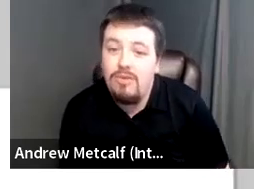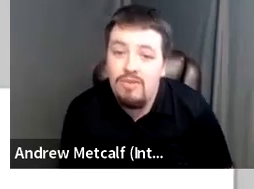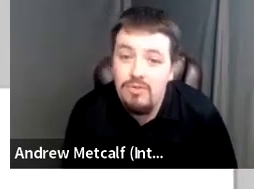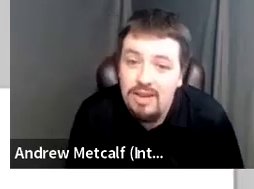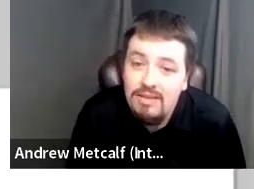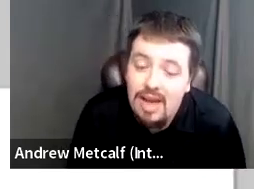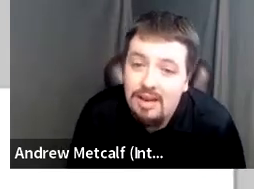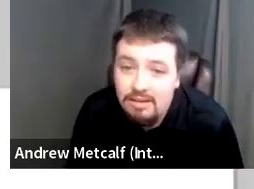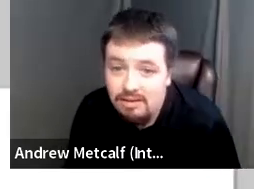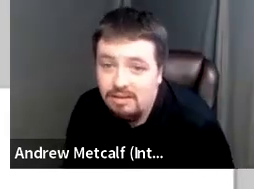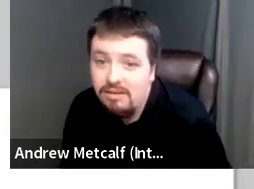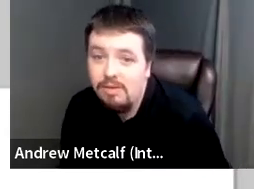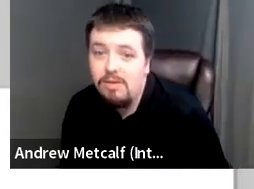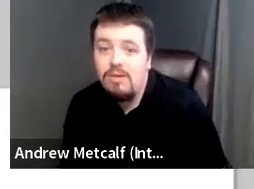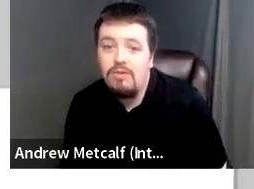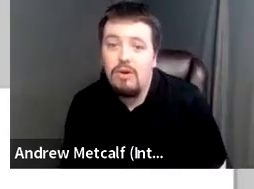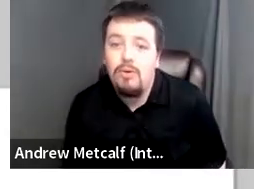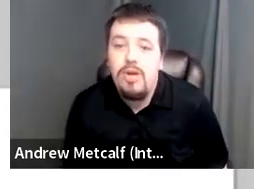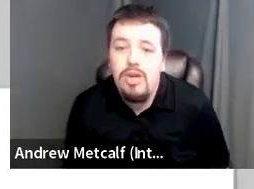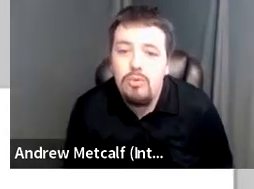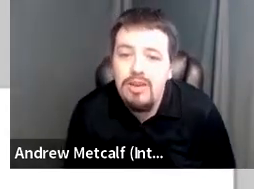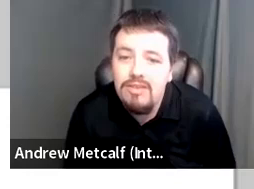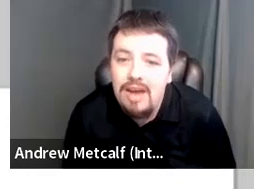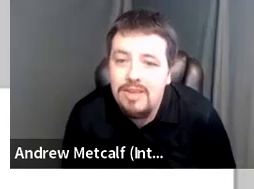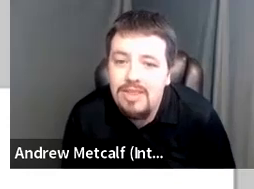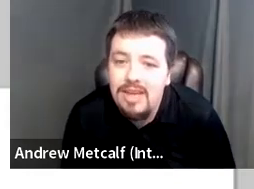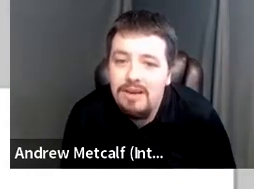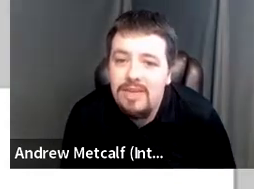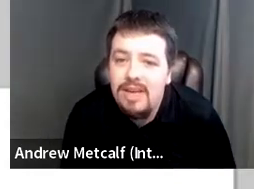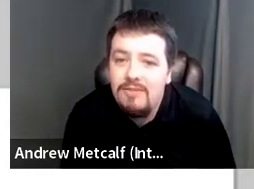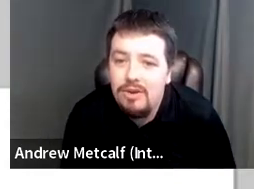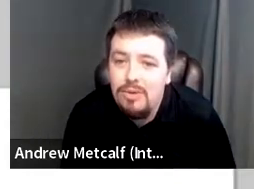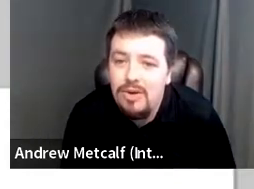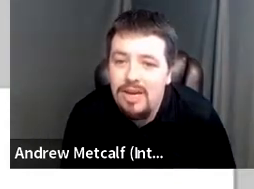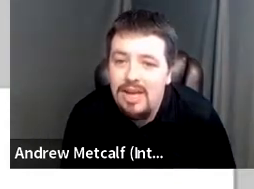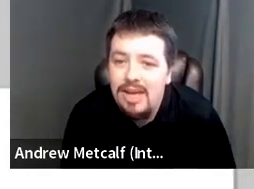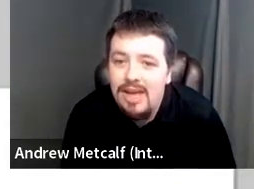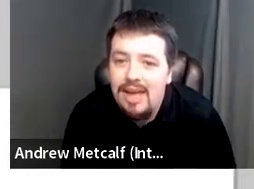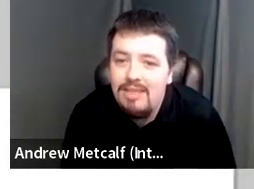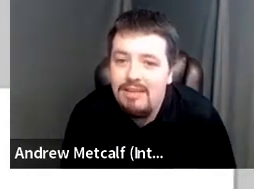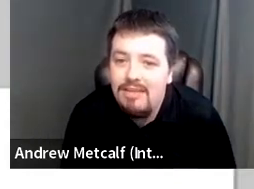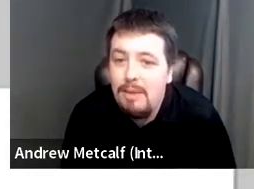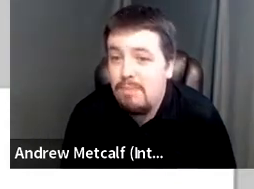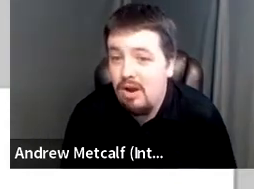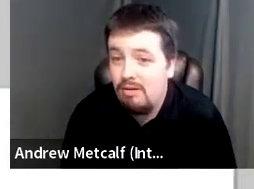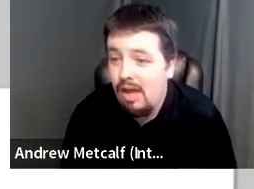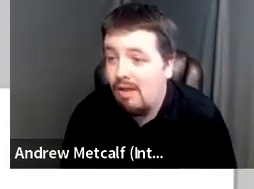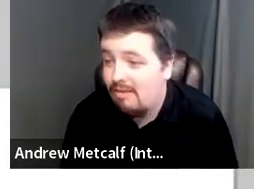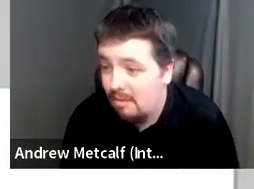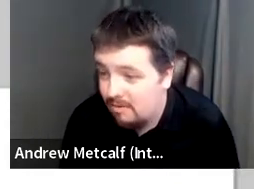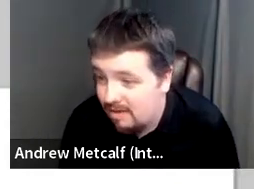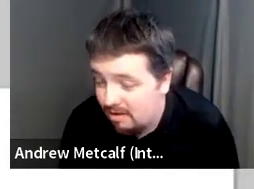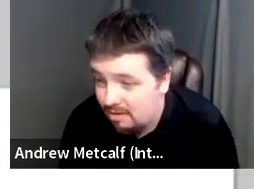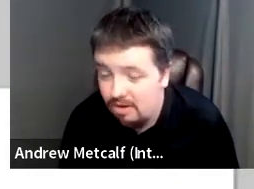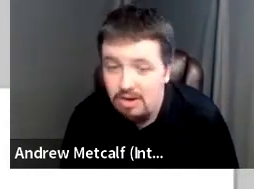and there was some genocide. So you really just have to think of the deaf community in the same parallel